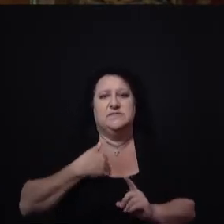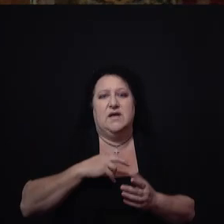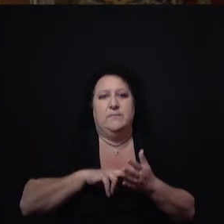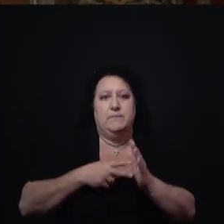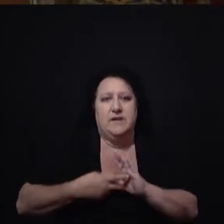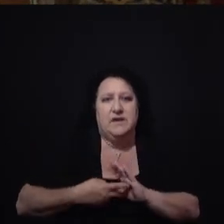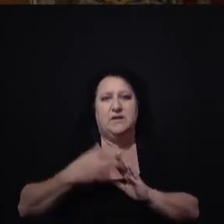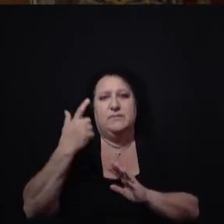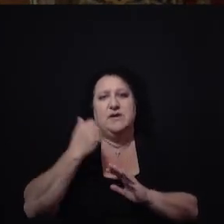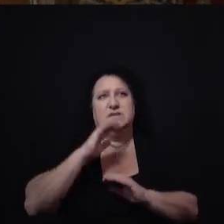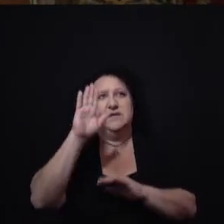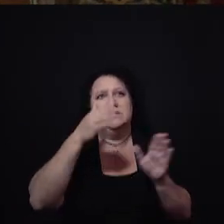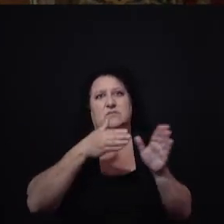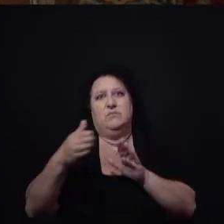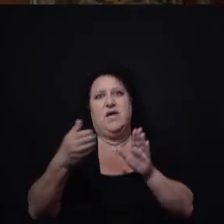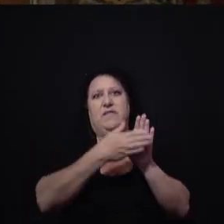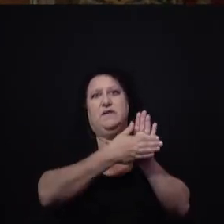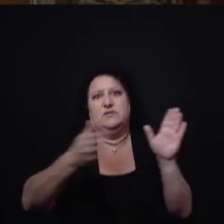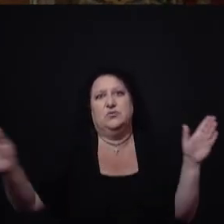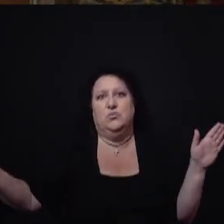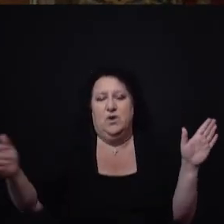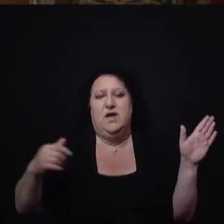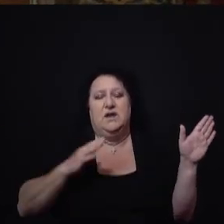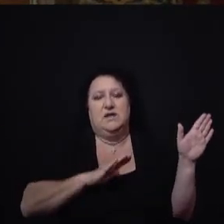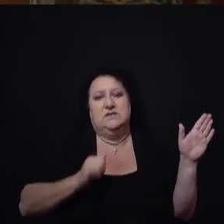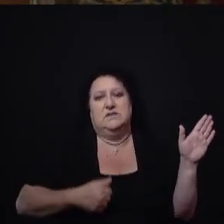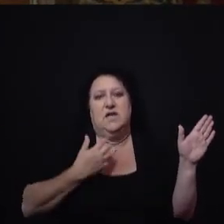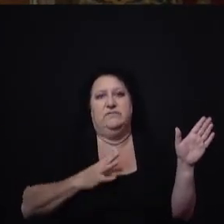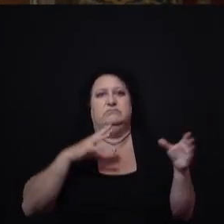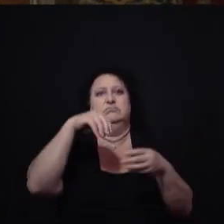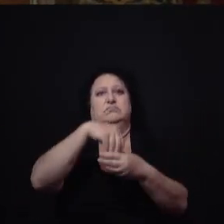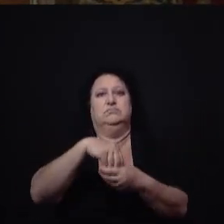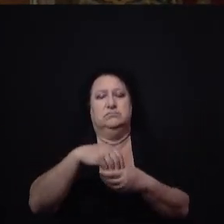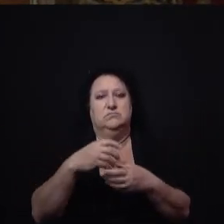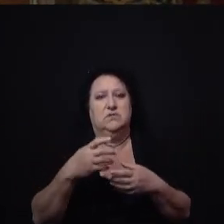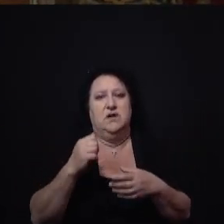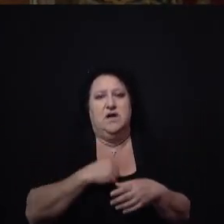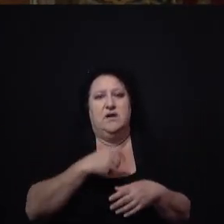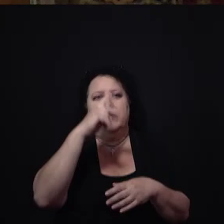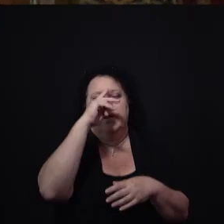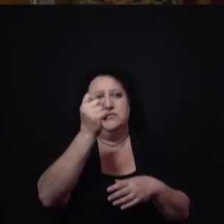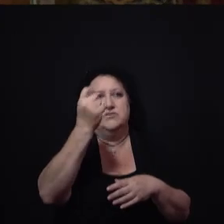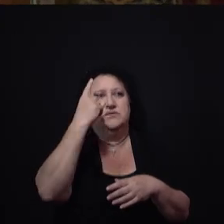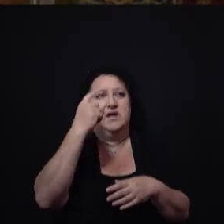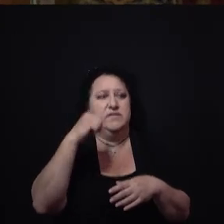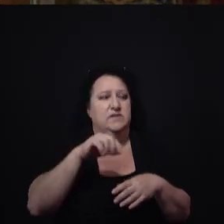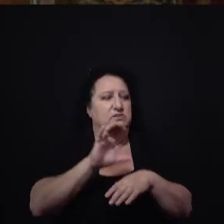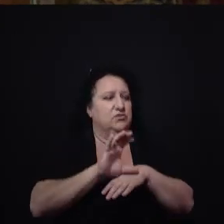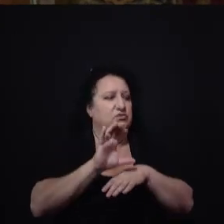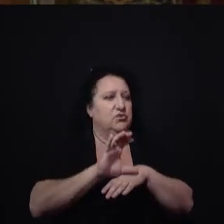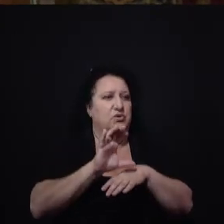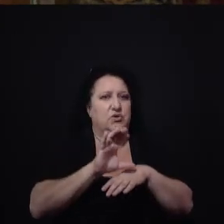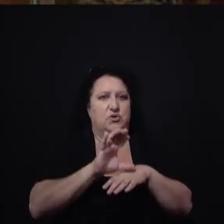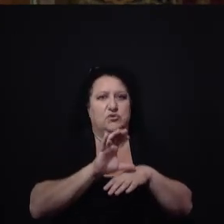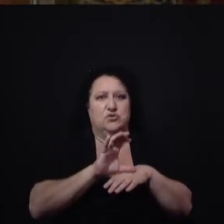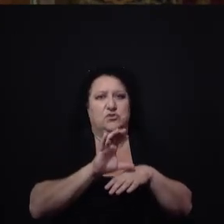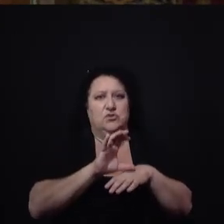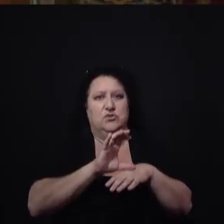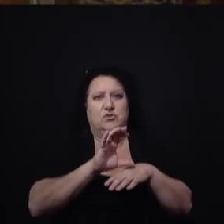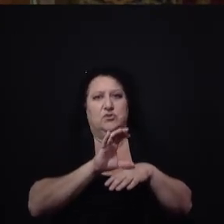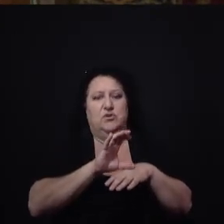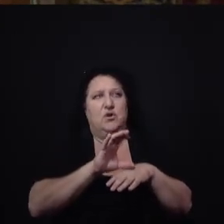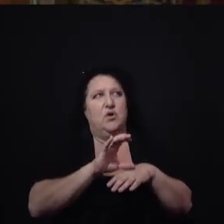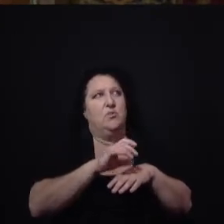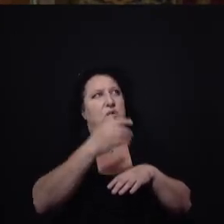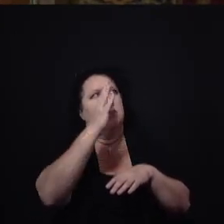greater plan. And what Paul would say to the church in Philippi is that what God has begun, he will finish. What